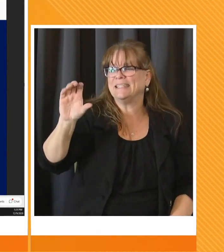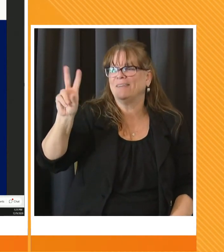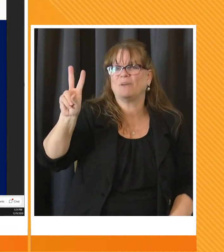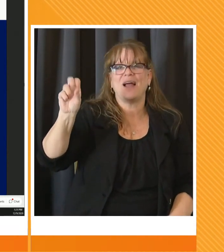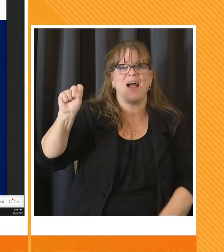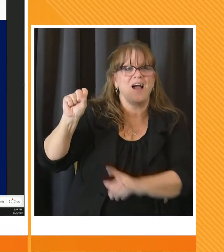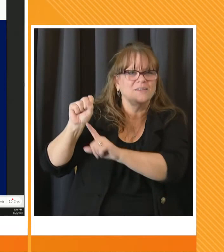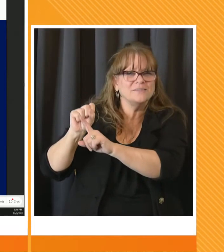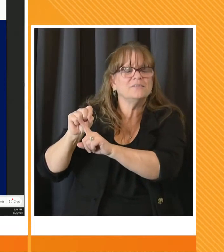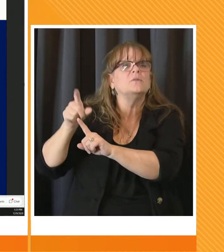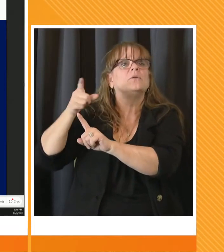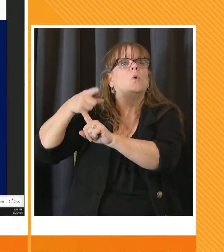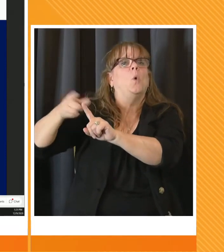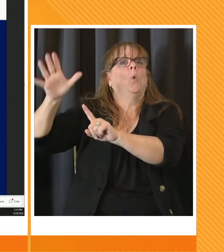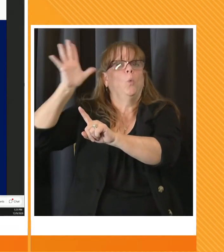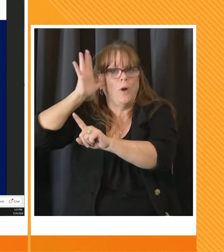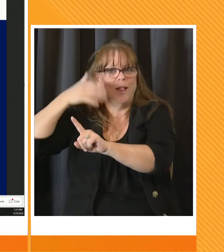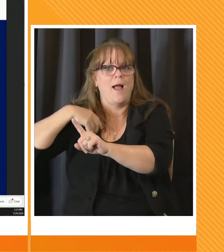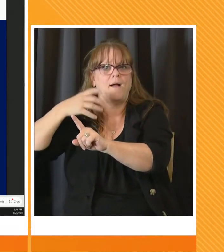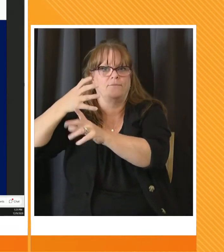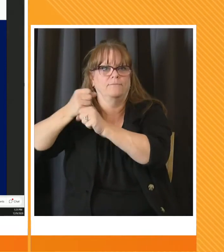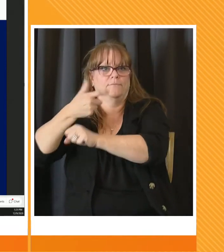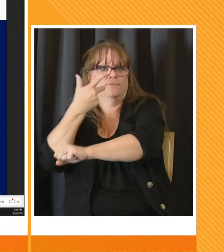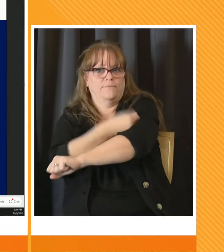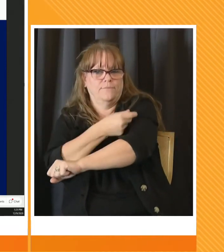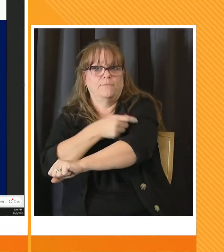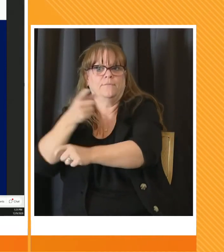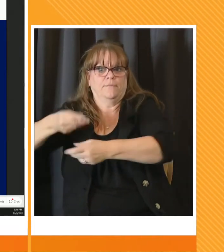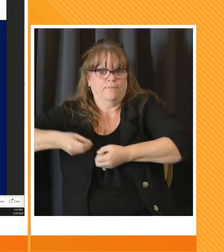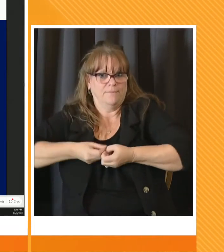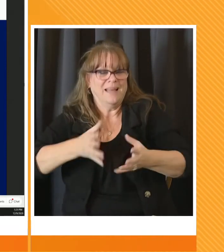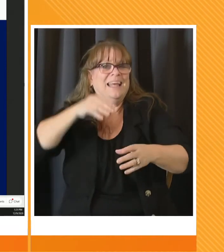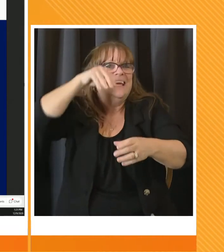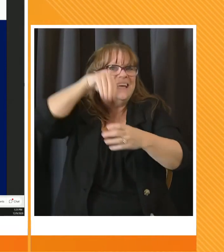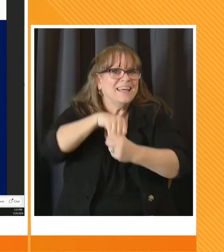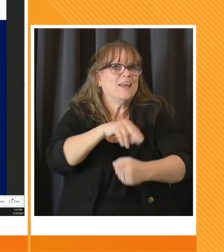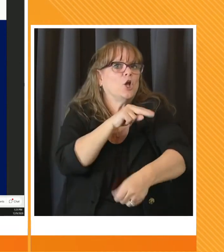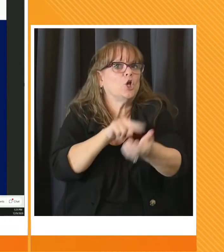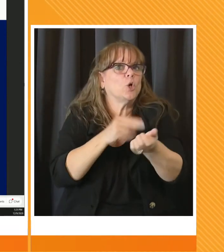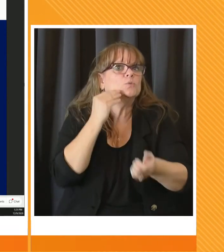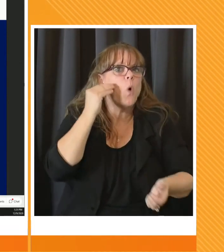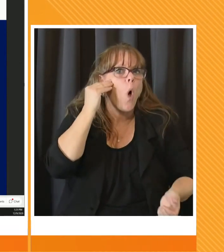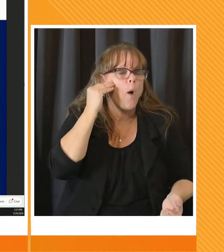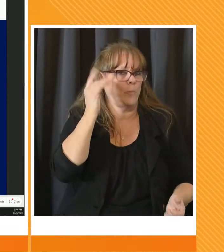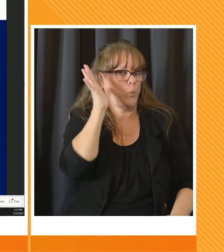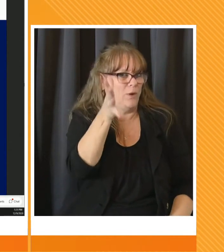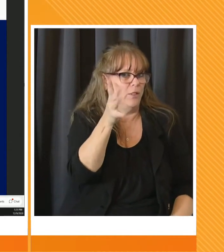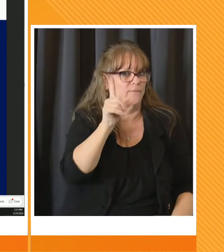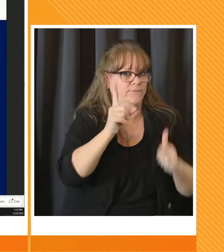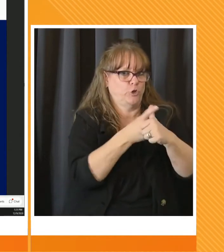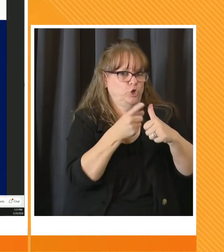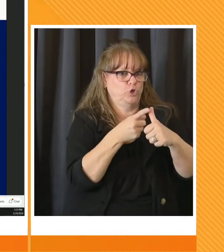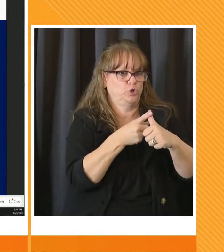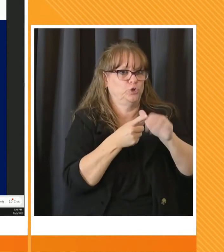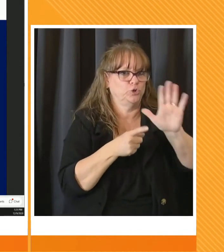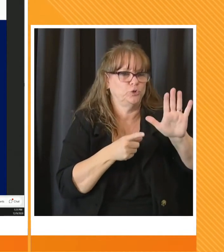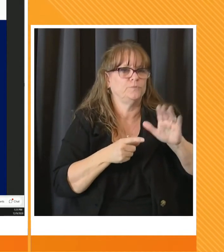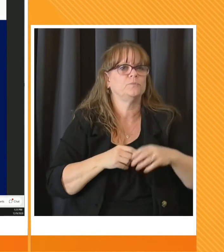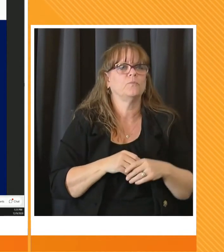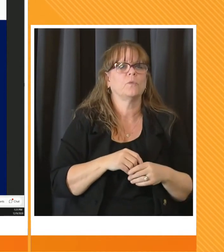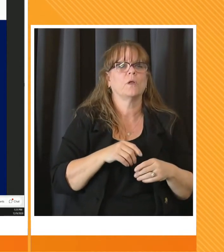settings. As we learn more about what phase 2 and what phase 3 looks like, we will provide